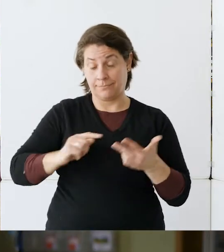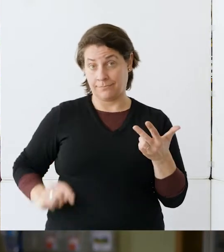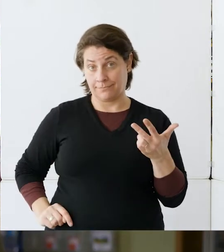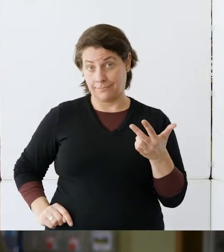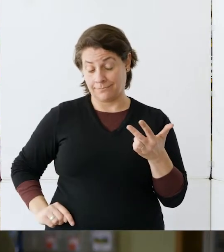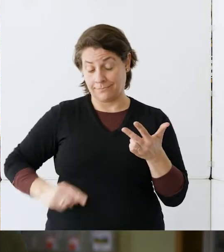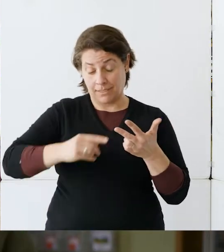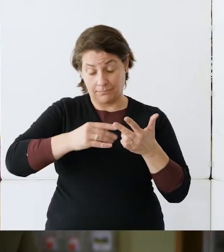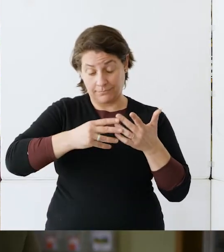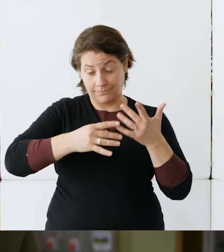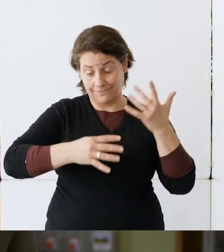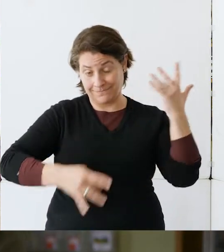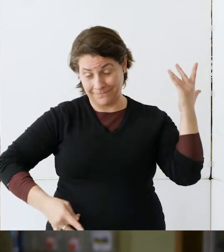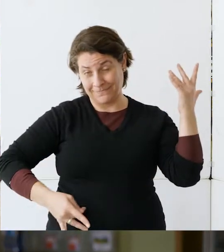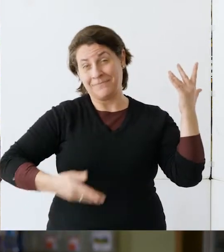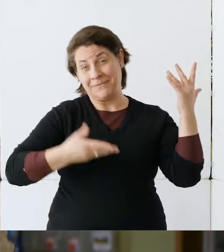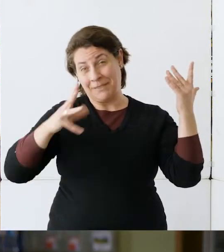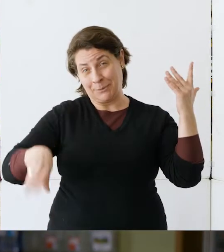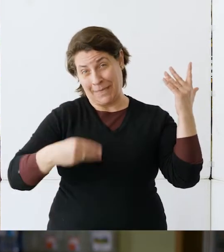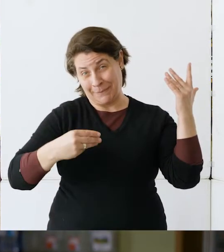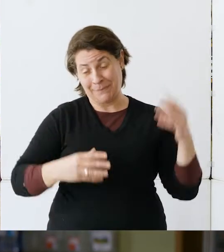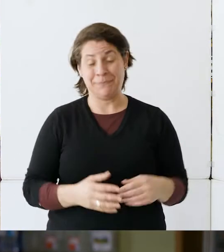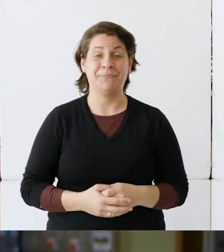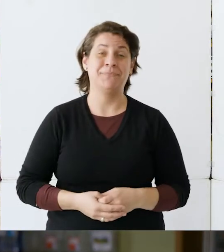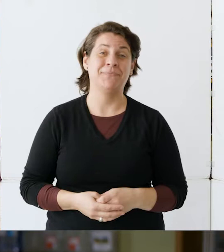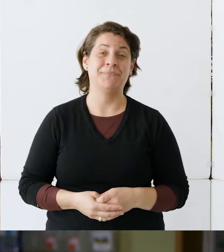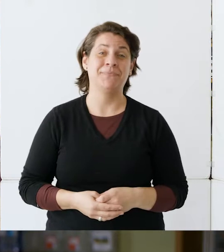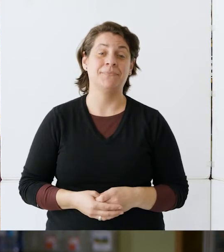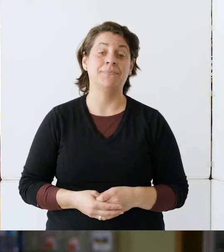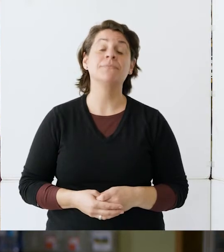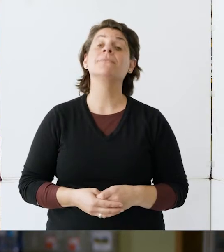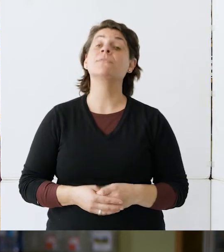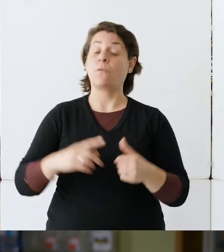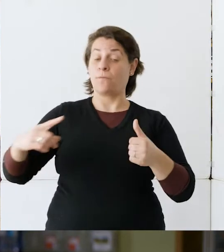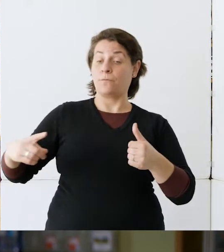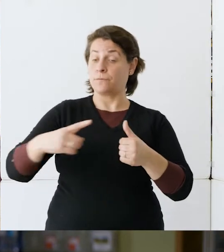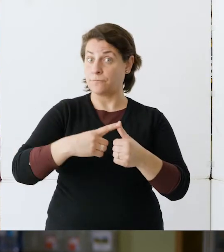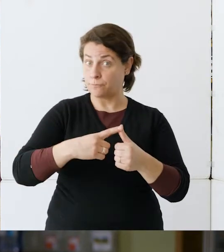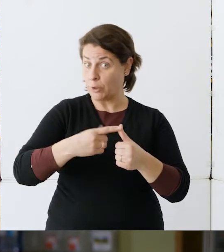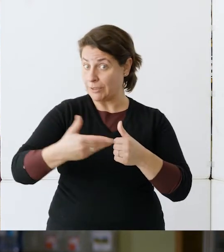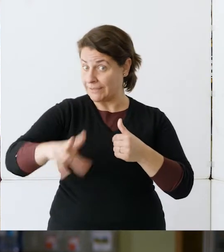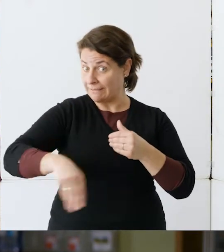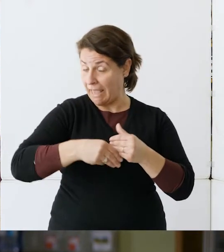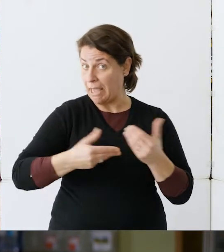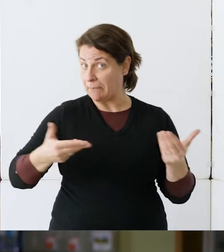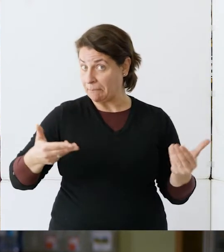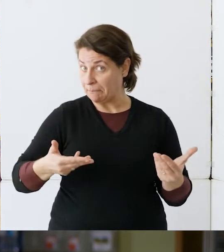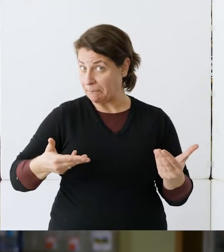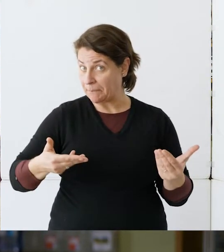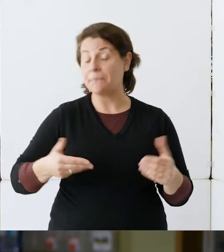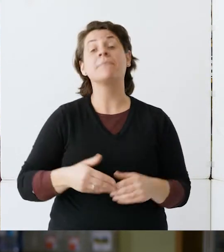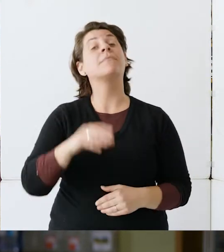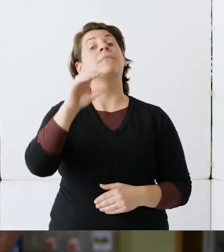Okay, so the first ingredient we're going to add is oatmeal, quick oatmeal. So oatmeal is oats. And actually, each